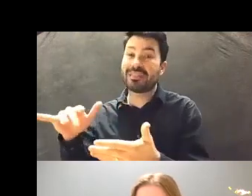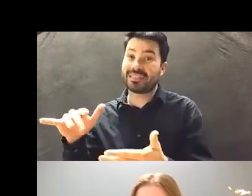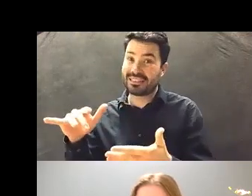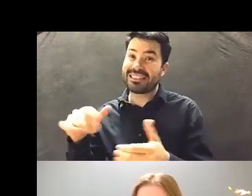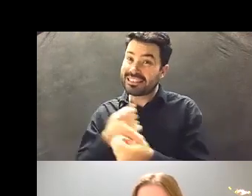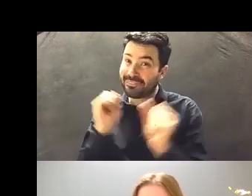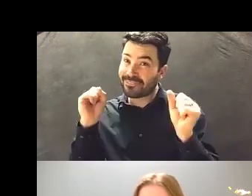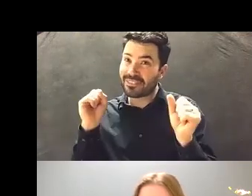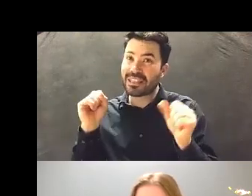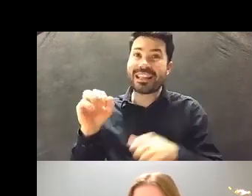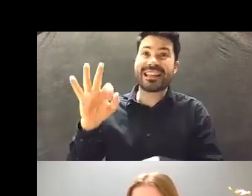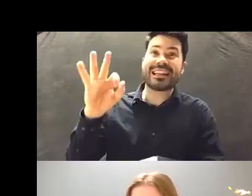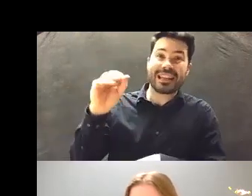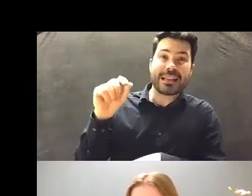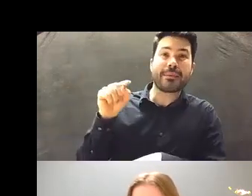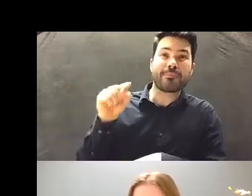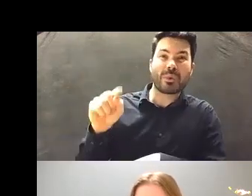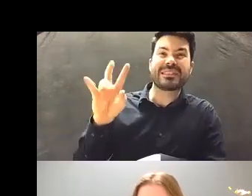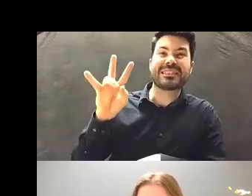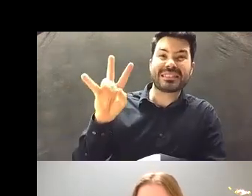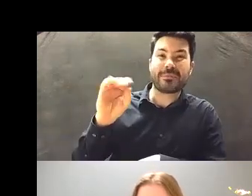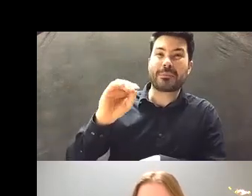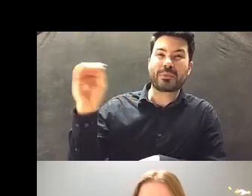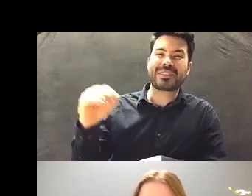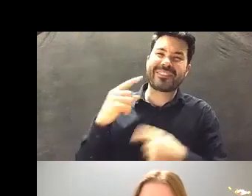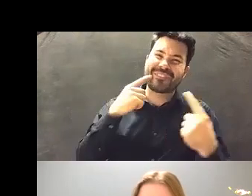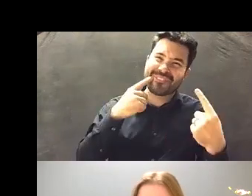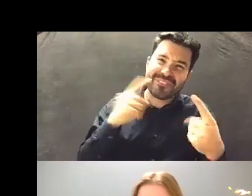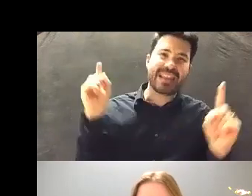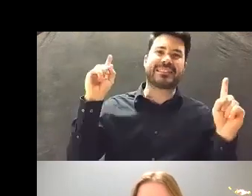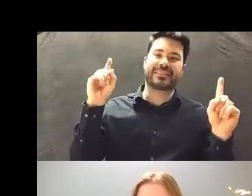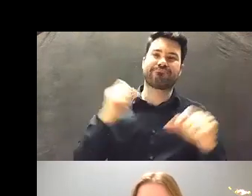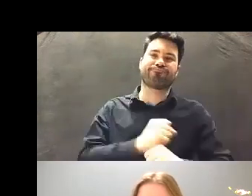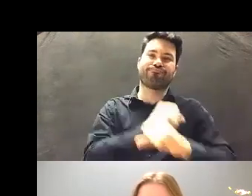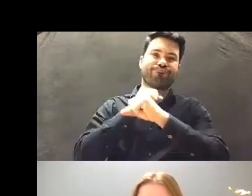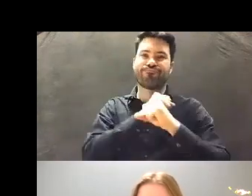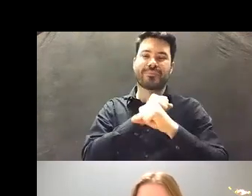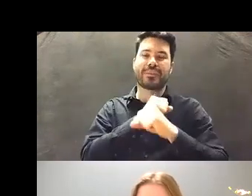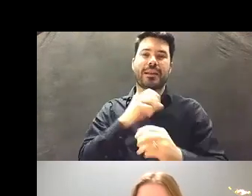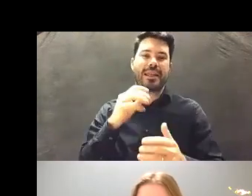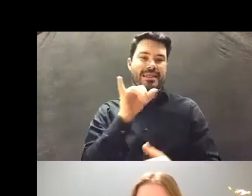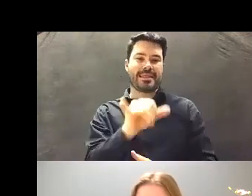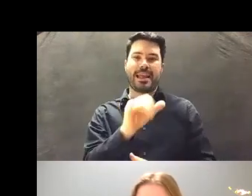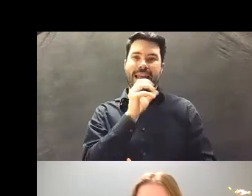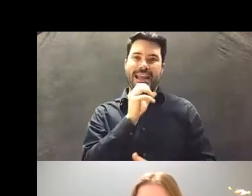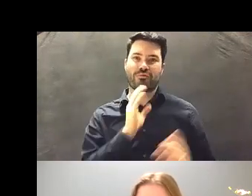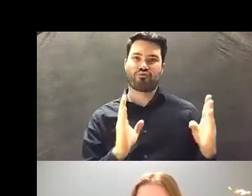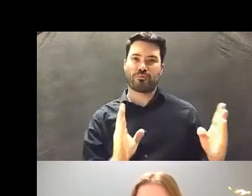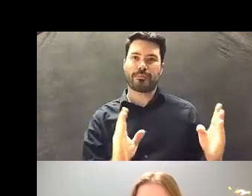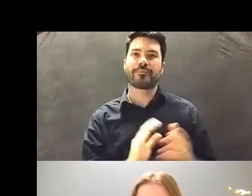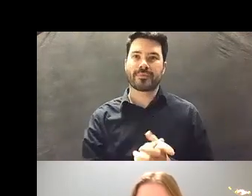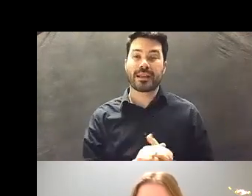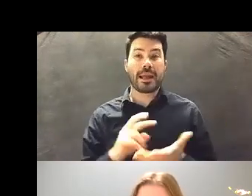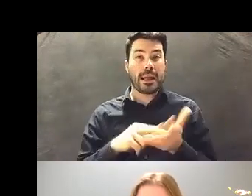demonstrated 90.7% effectiveness against the COVID infection in this age group of kids, resulting in the FDA authorization